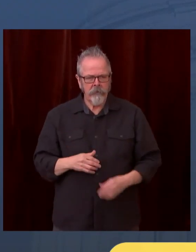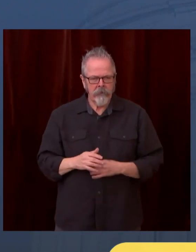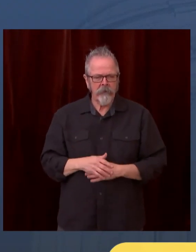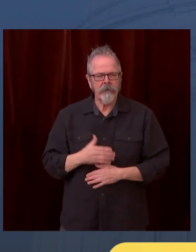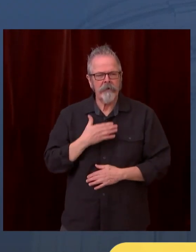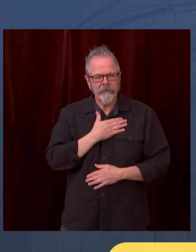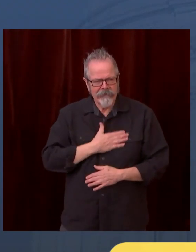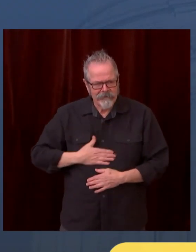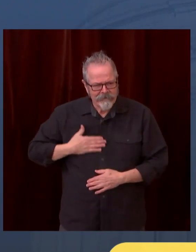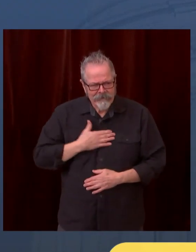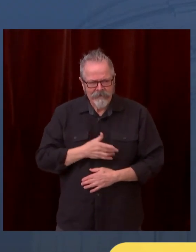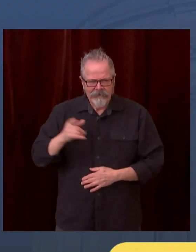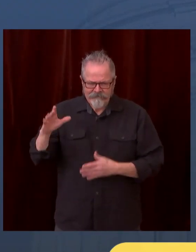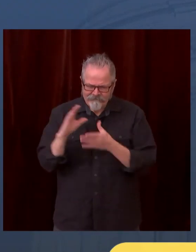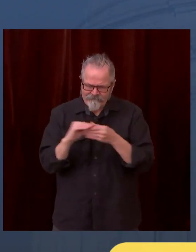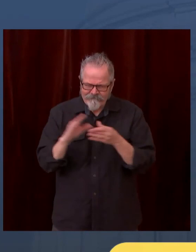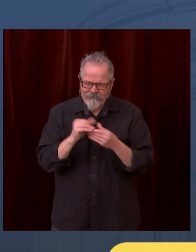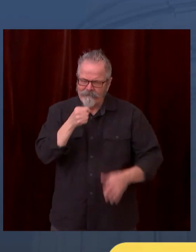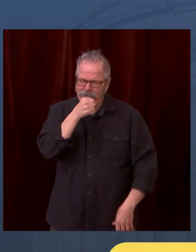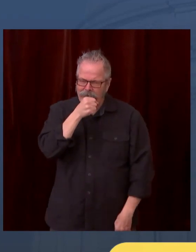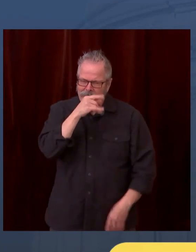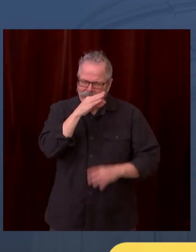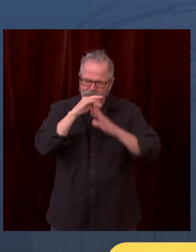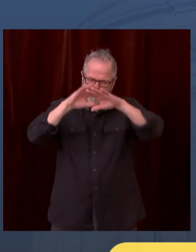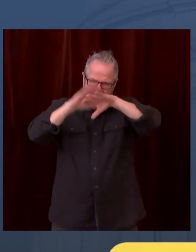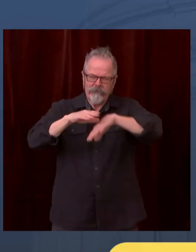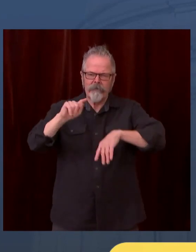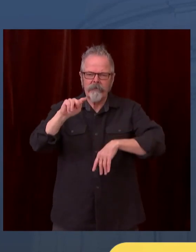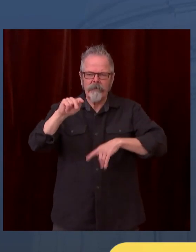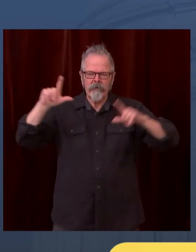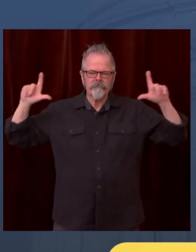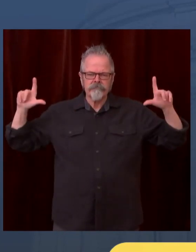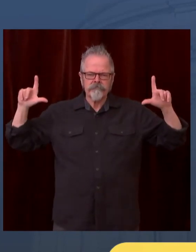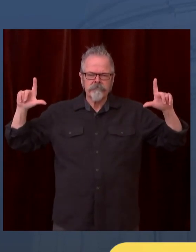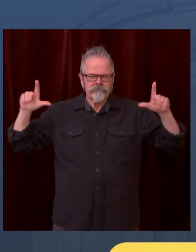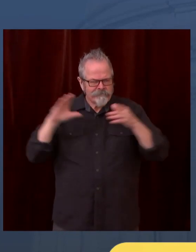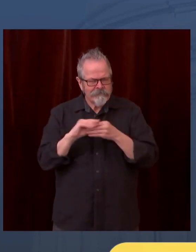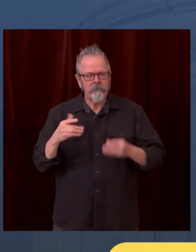to stay in remote or whether they want to go into an on-site